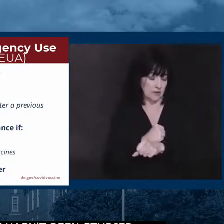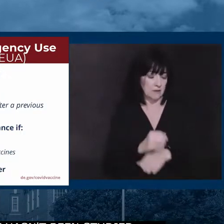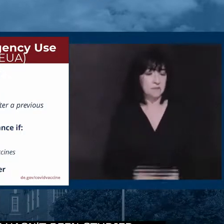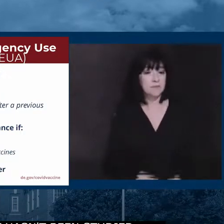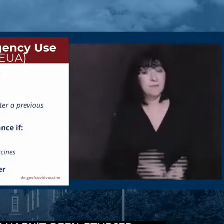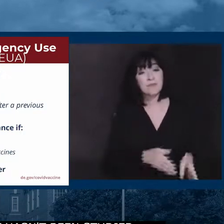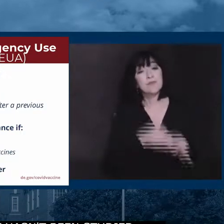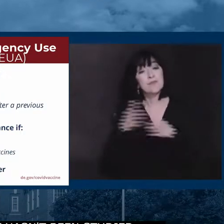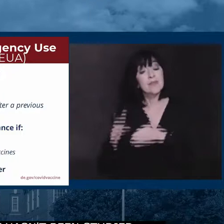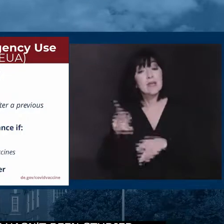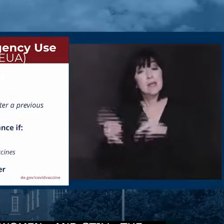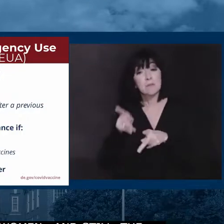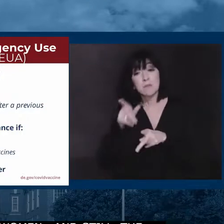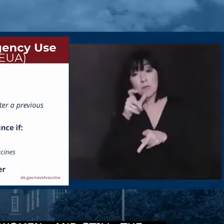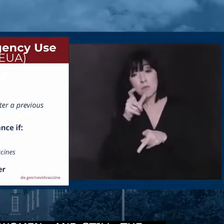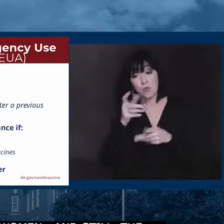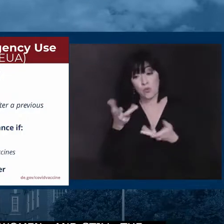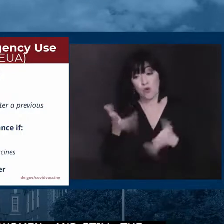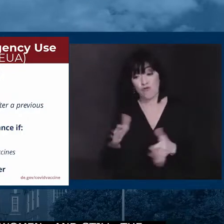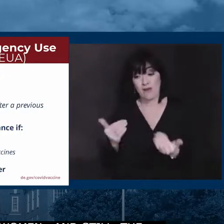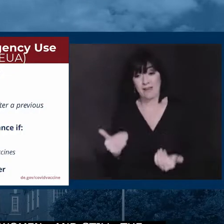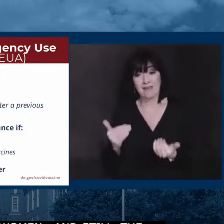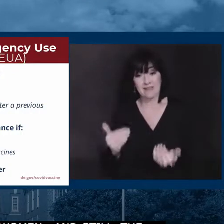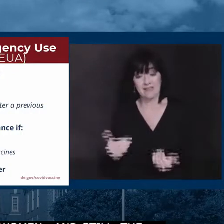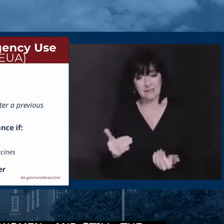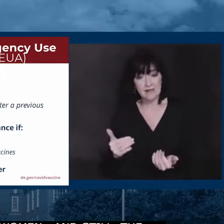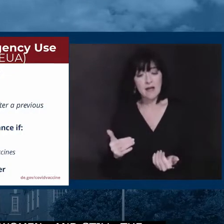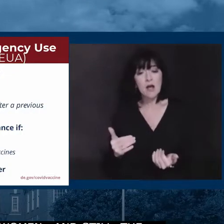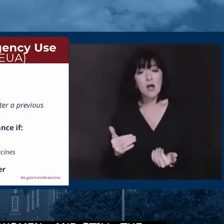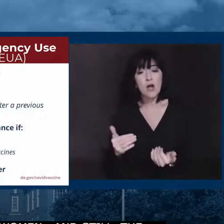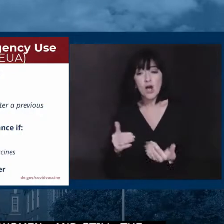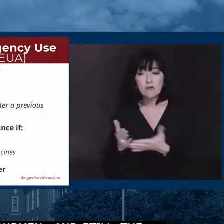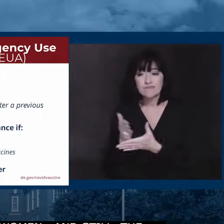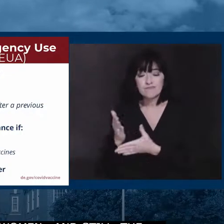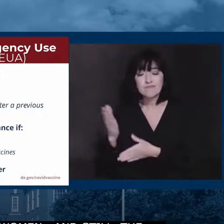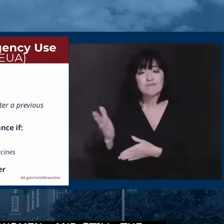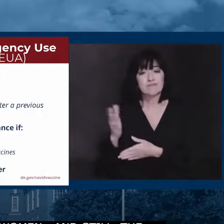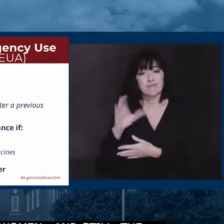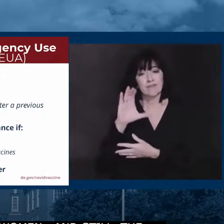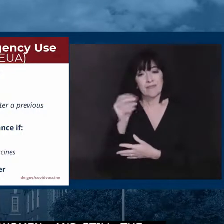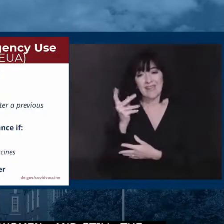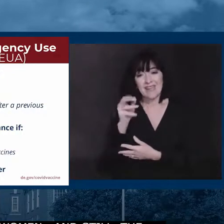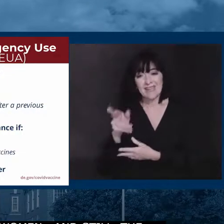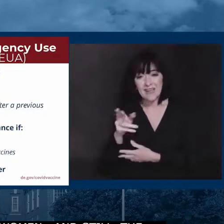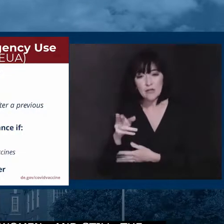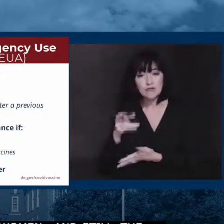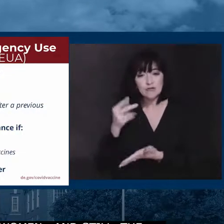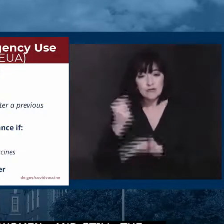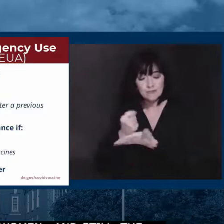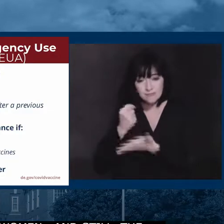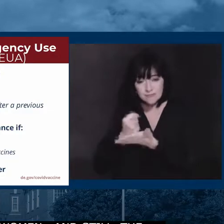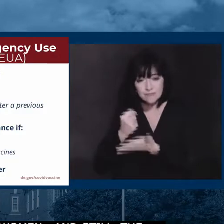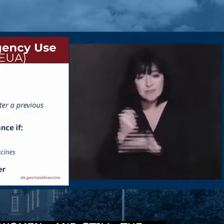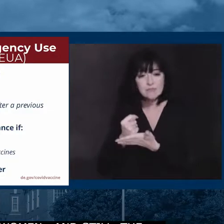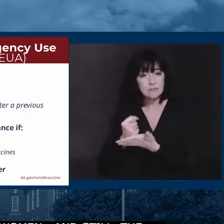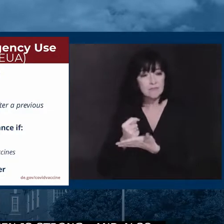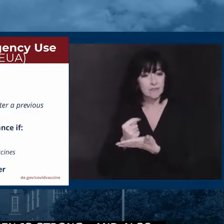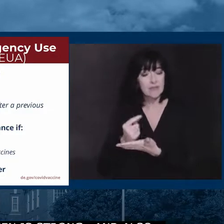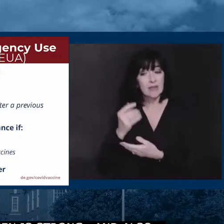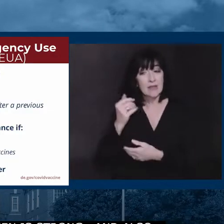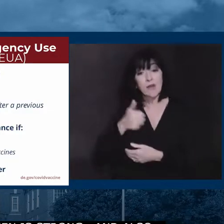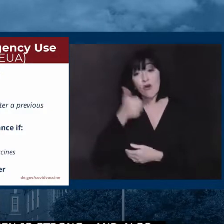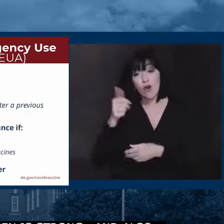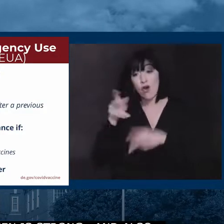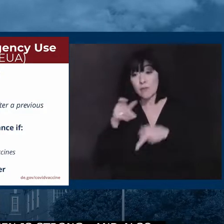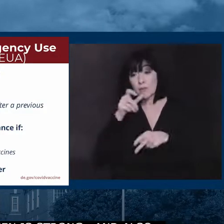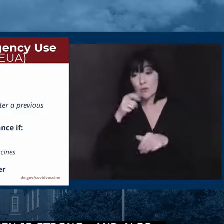people with HIV/AIDS. So you should talk to your doctor if you're immunocompromised. Again, you're